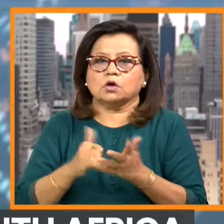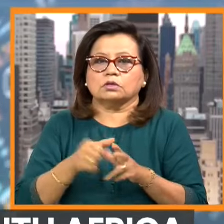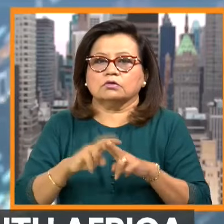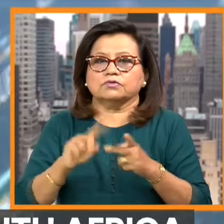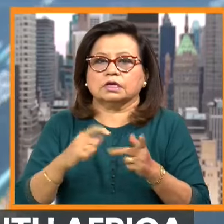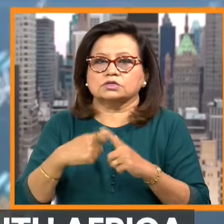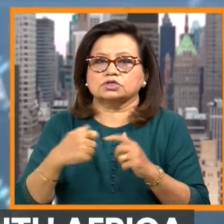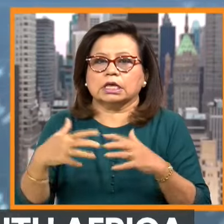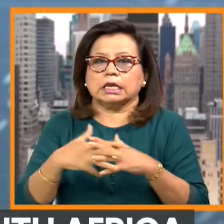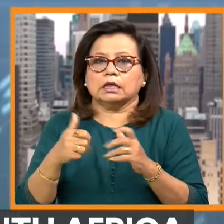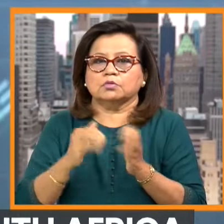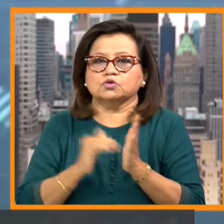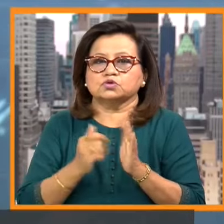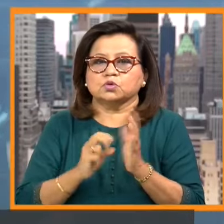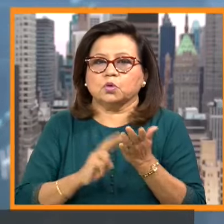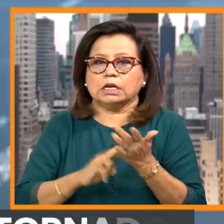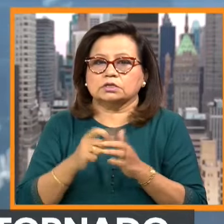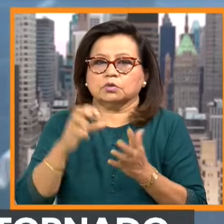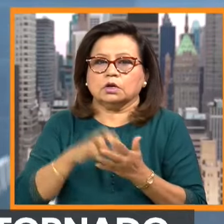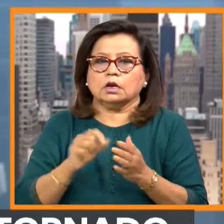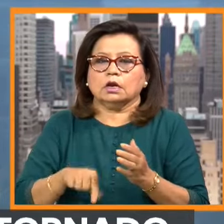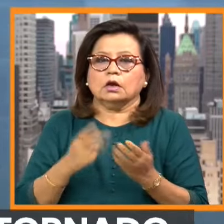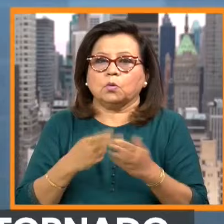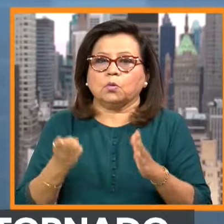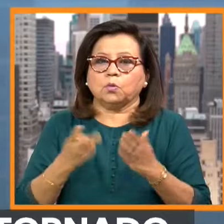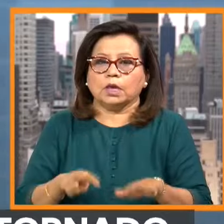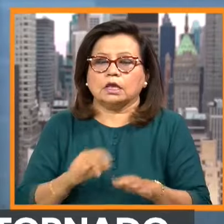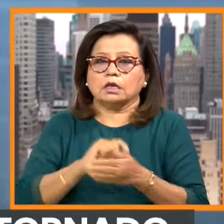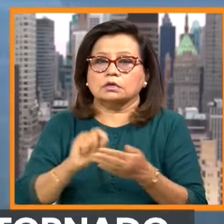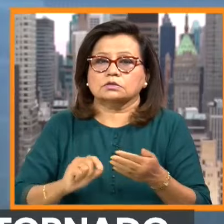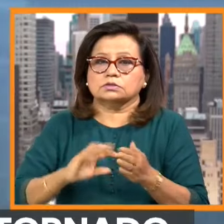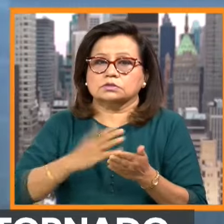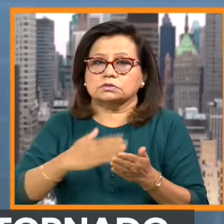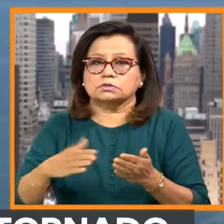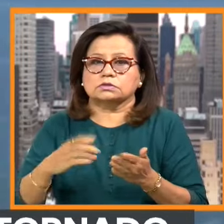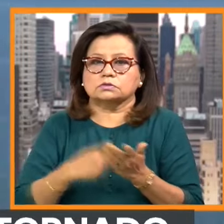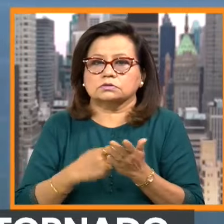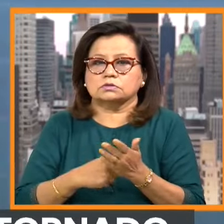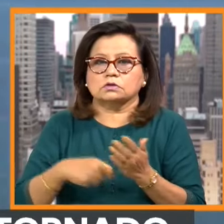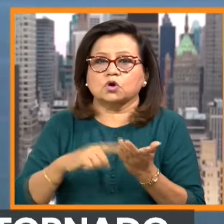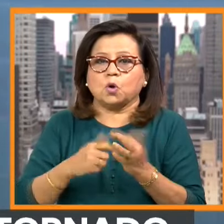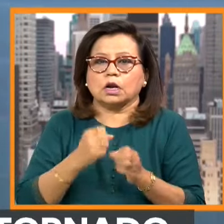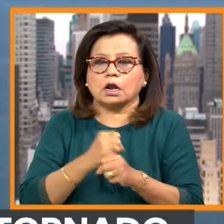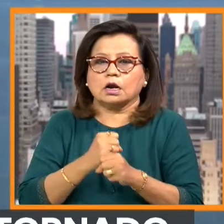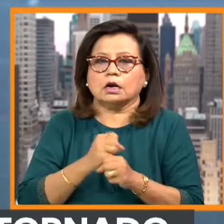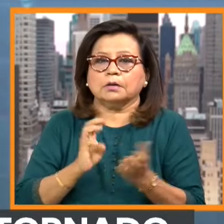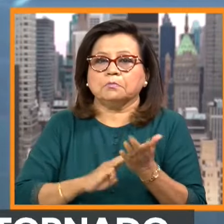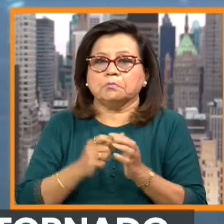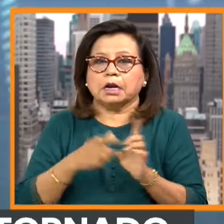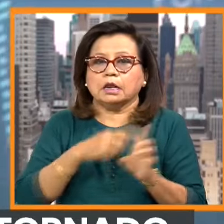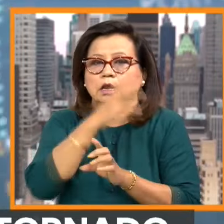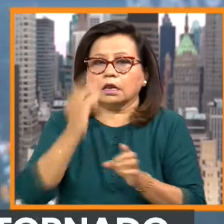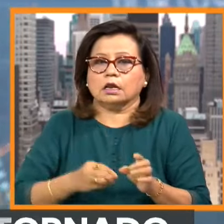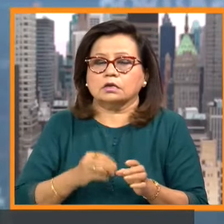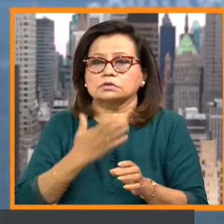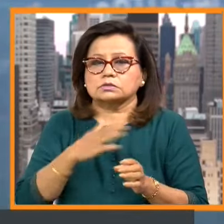Africa's KwaZulu-Natal province this week. It has been reported that the tornado ripped through the Tongaat area on Monday night during a